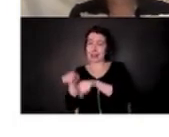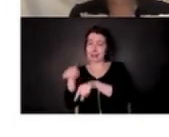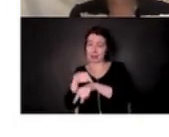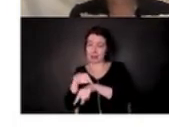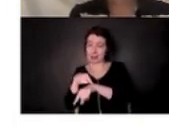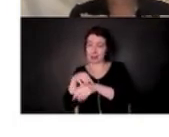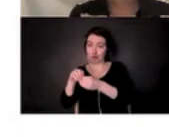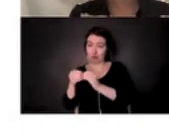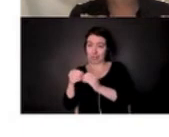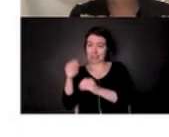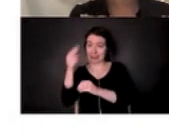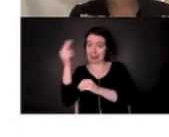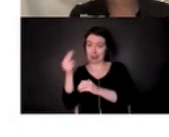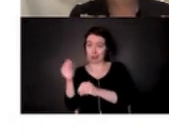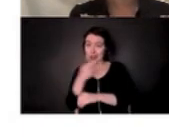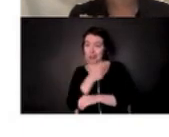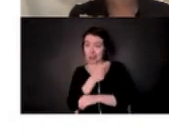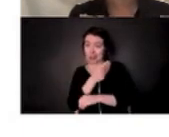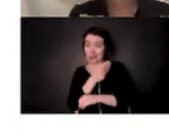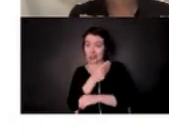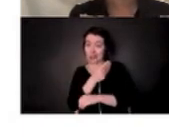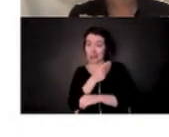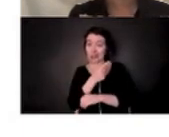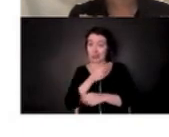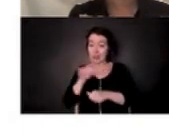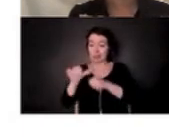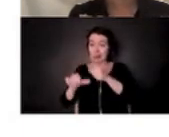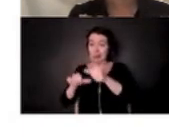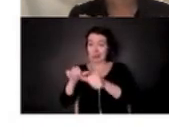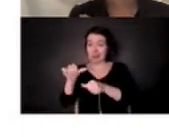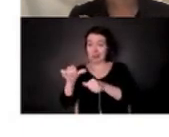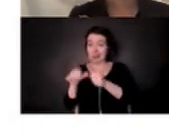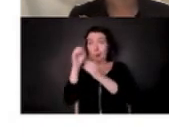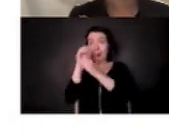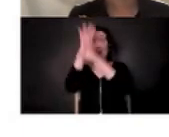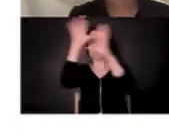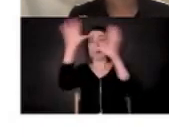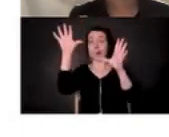illustrations of like processes that she's conceiving of and terms, and